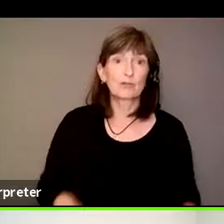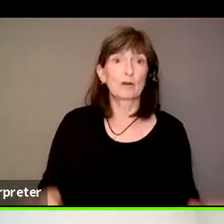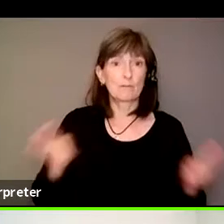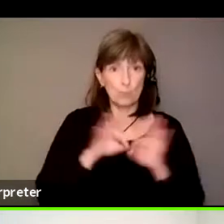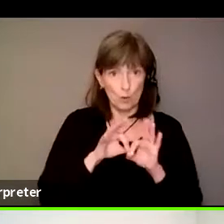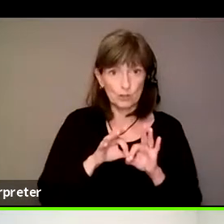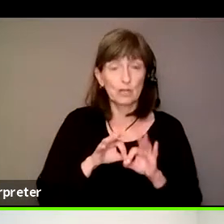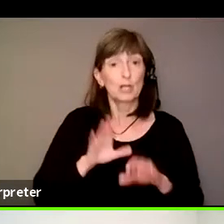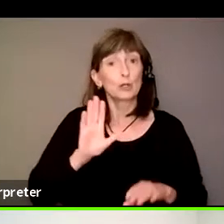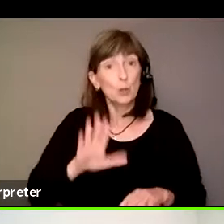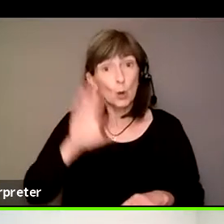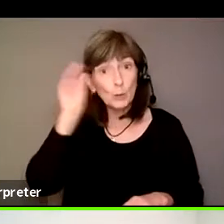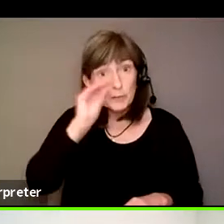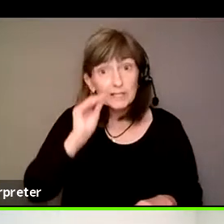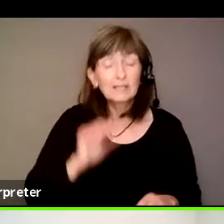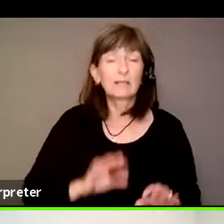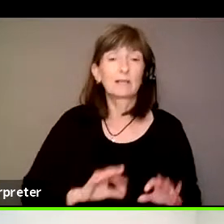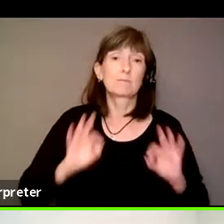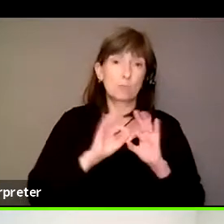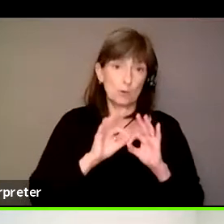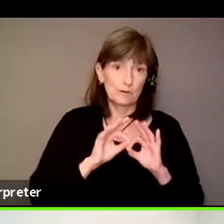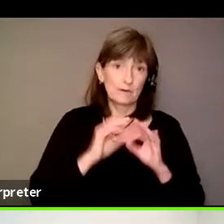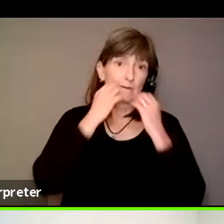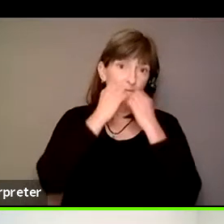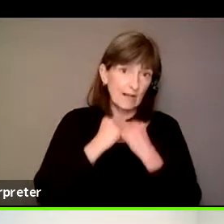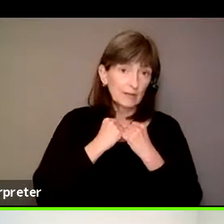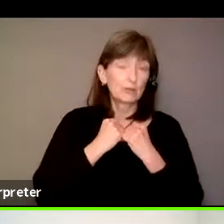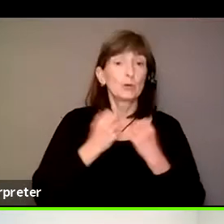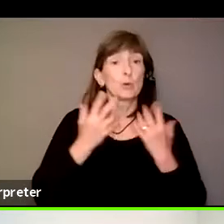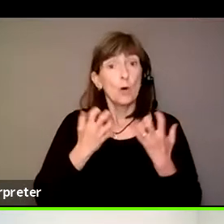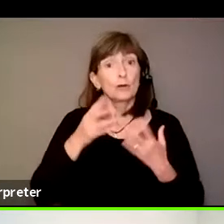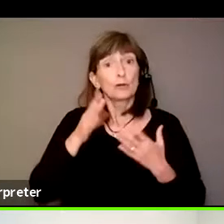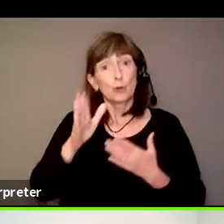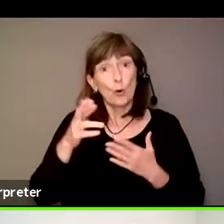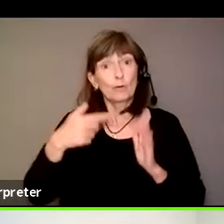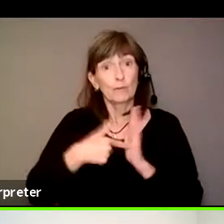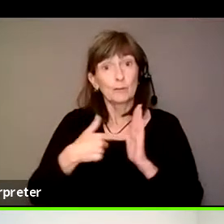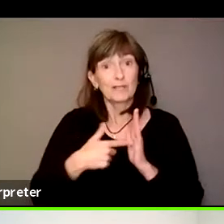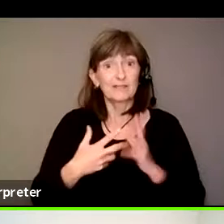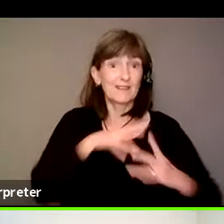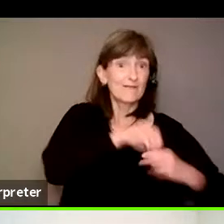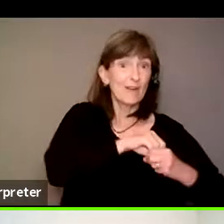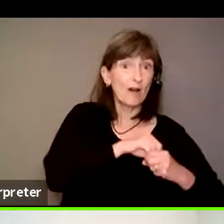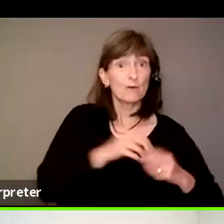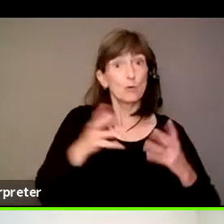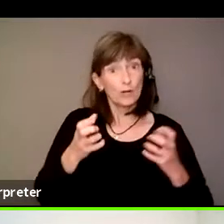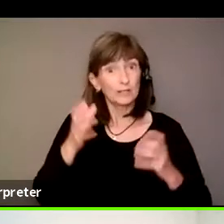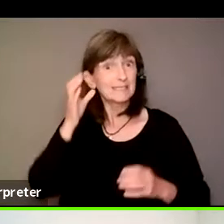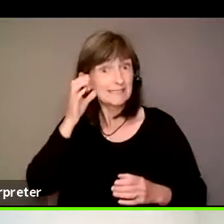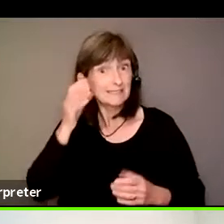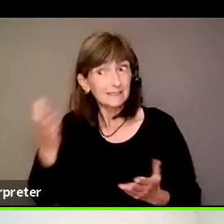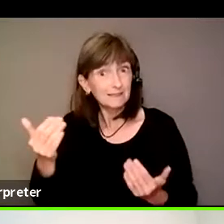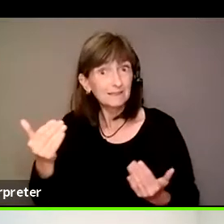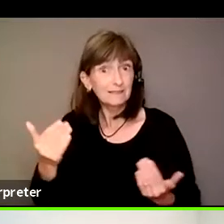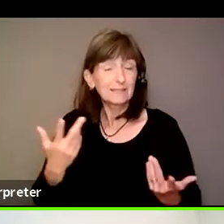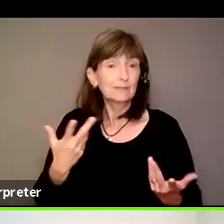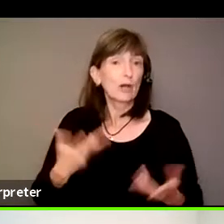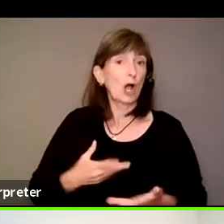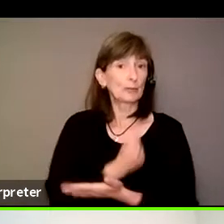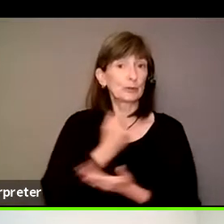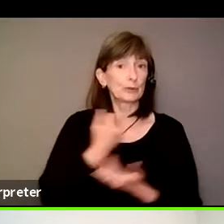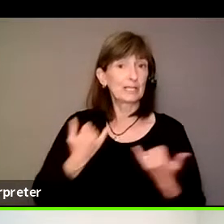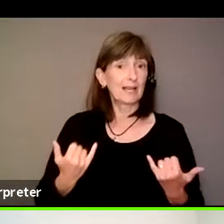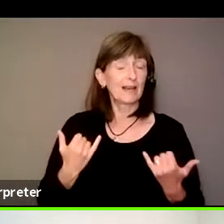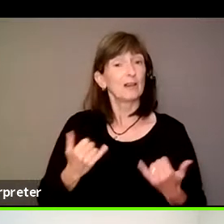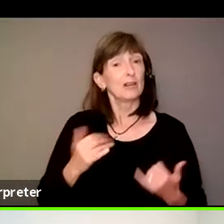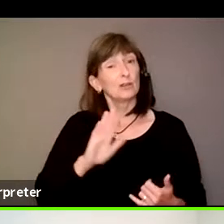your voice matters, and we want you to be represented. We want you to be heard, and this is your opportunity. You know, a lot of people look at their